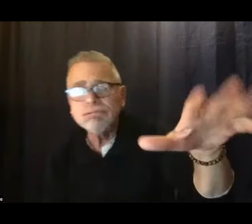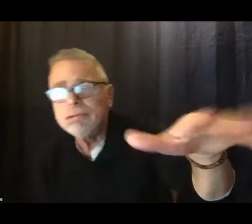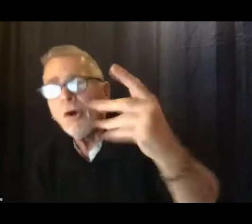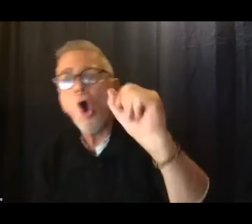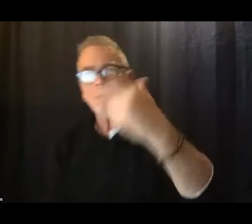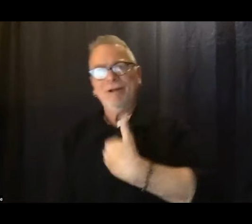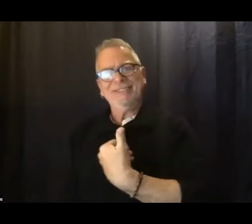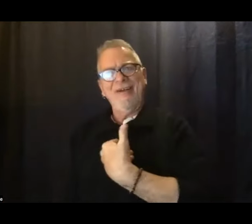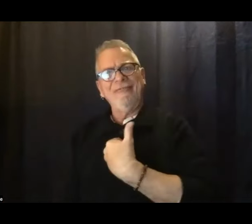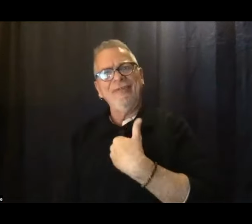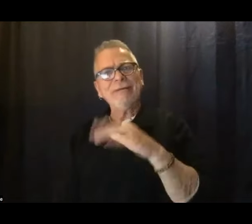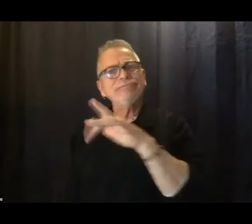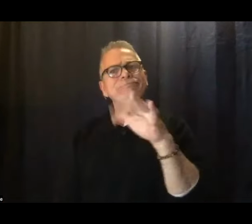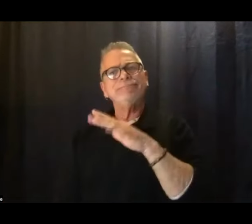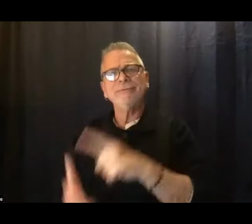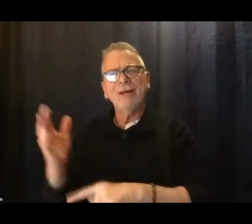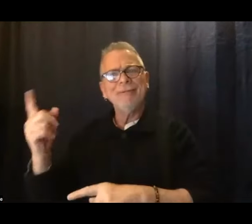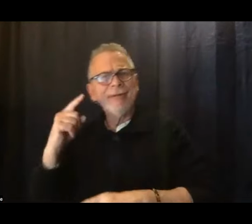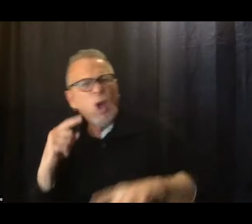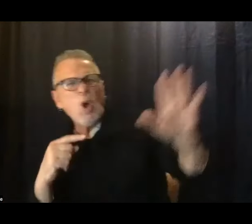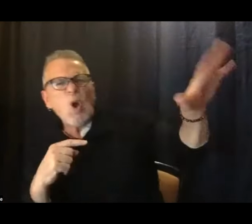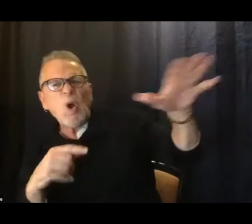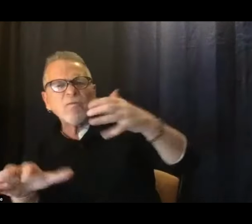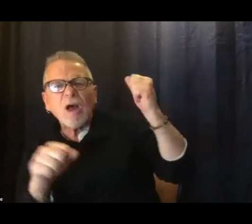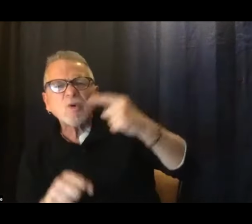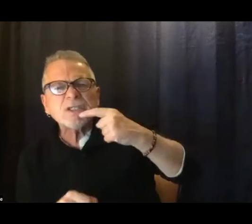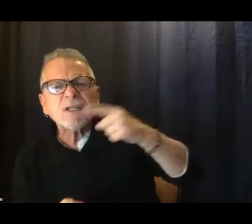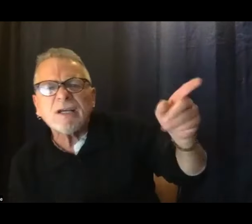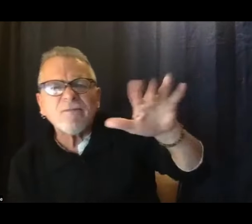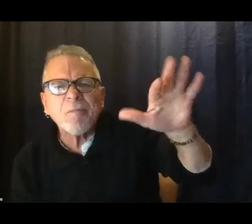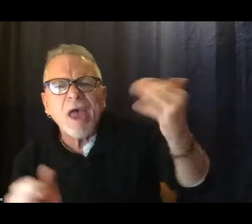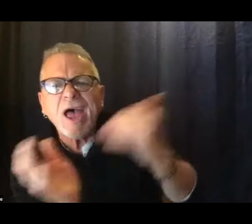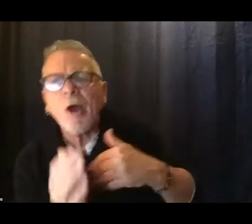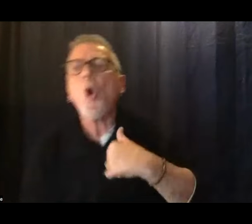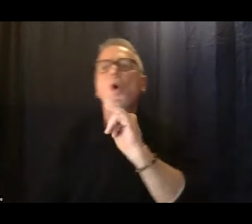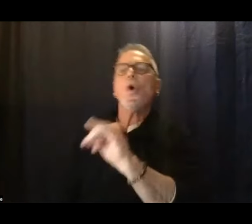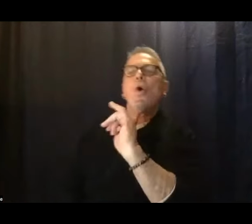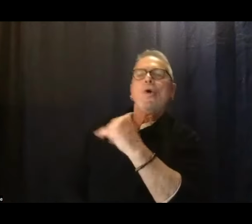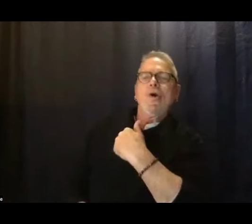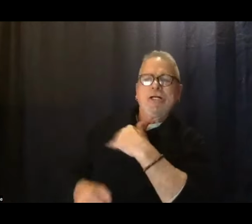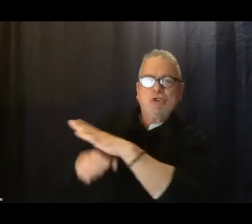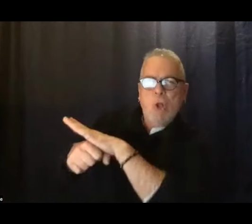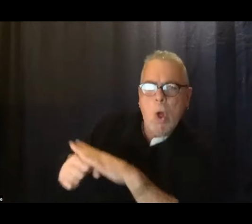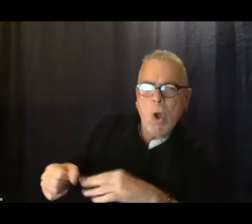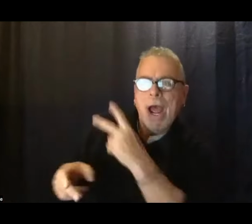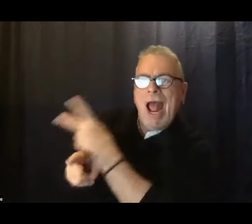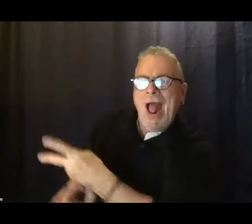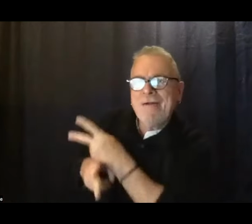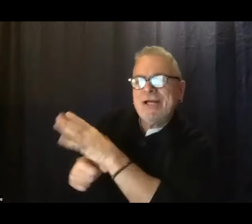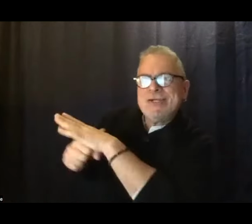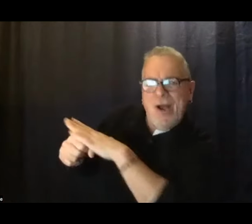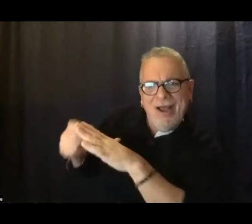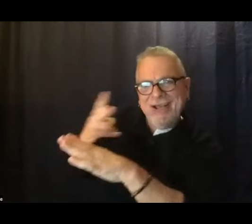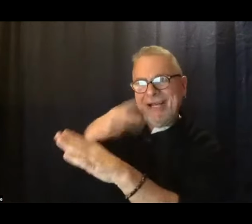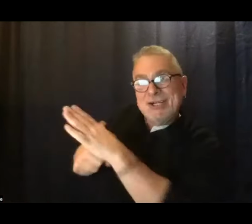what somebody's fingerspelling at me. I myself, as a deaf individual, I'll be, wait, whoa, that was too fast. Say it again. And that other person,